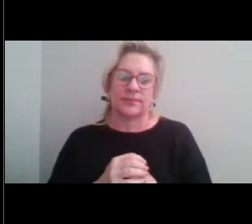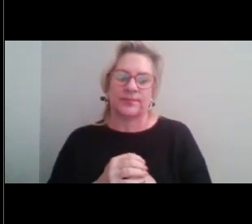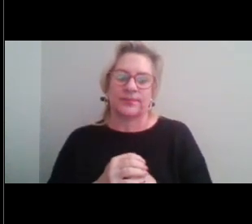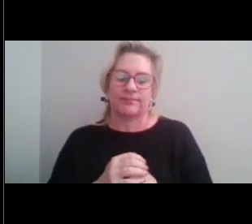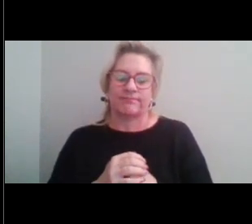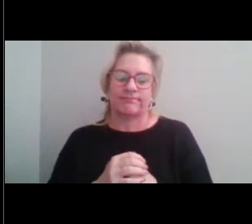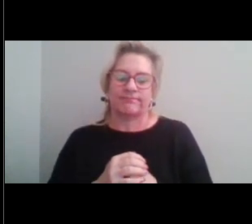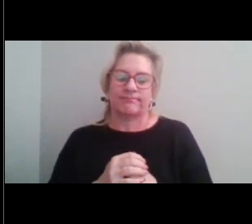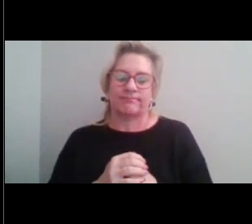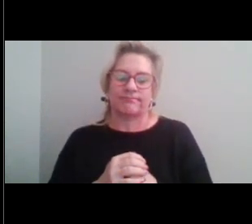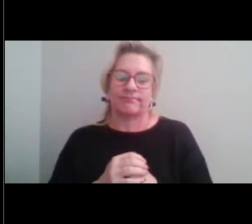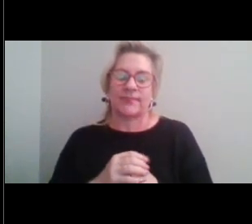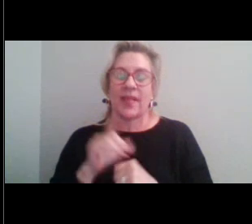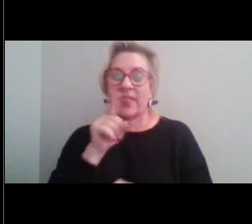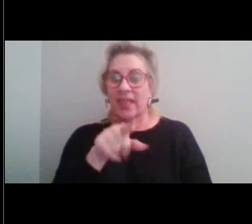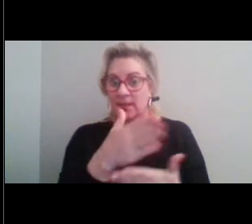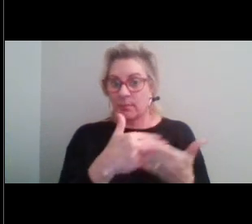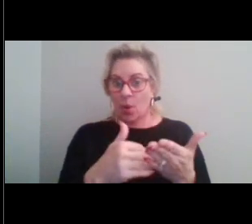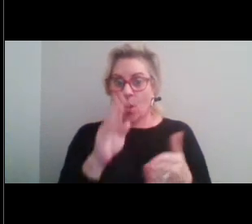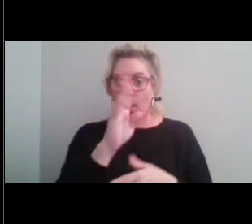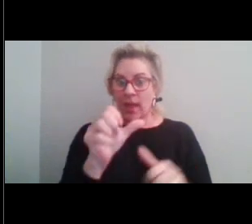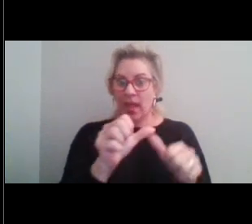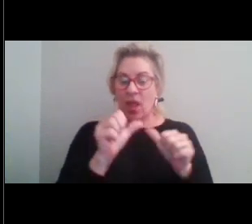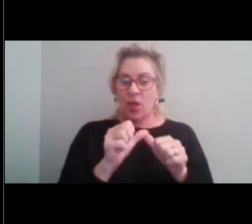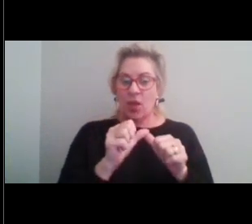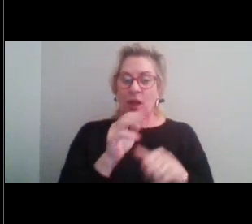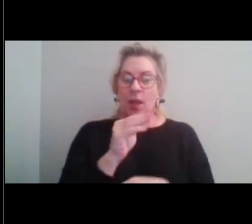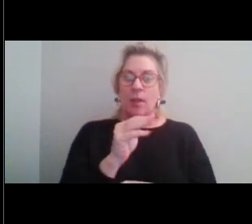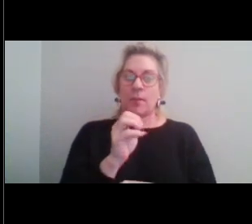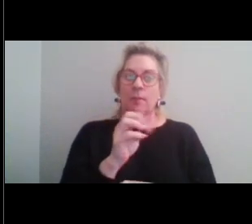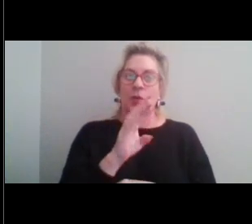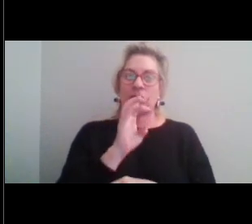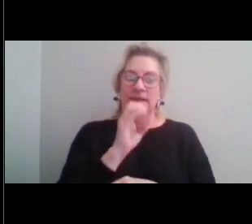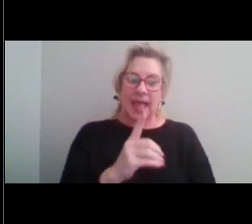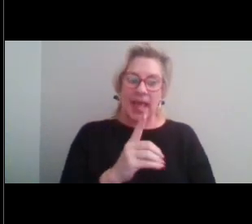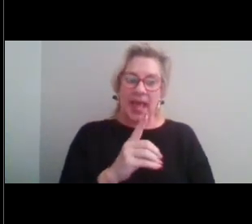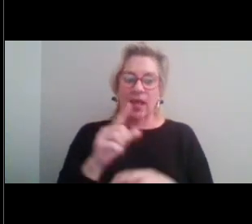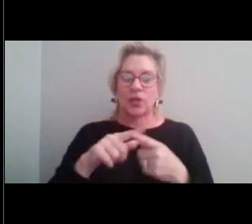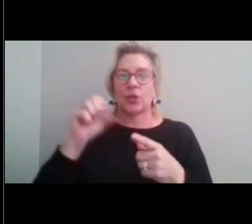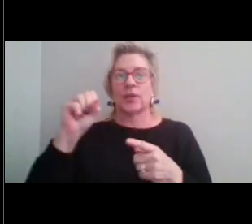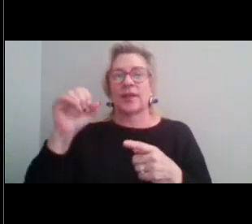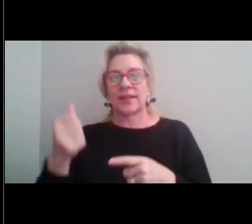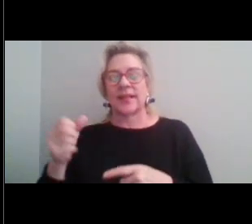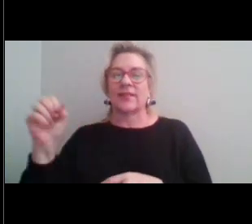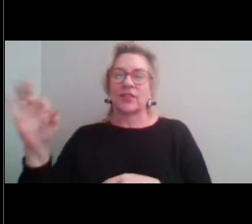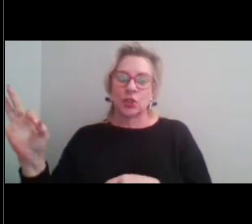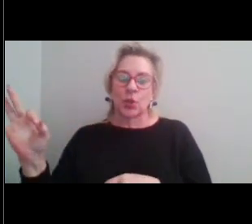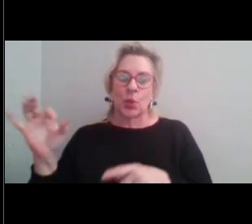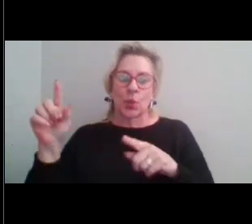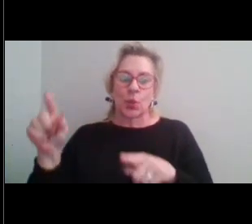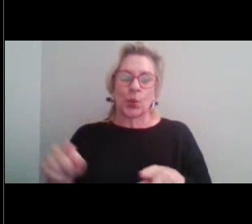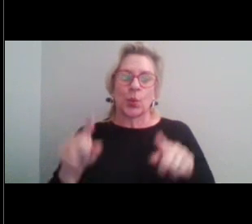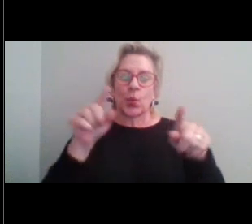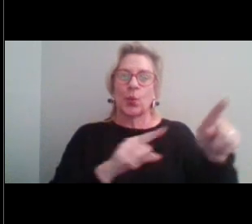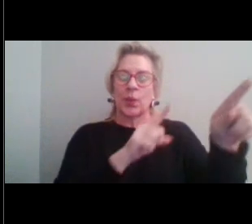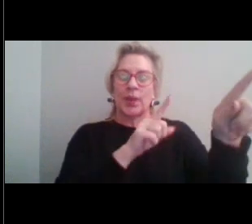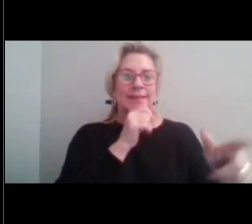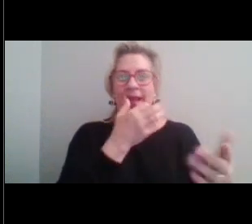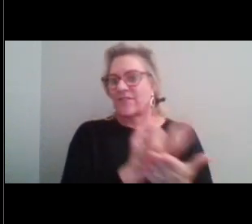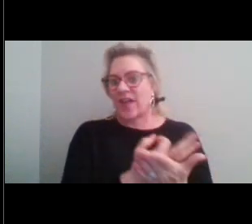well. This segment from the Bay Area, from Merced to San Jose and Millbrae and San Francisco right now, is an unfunded segment.